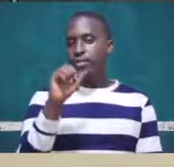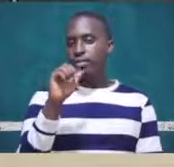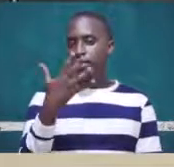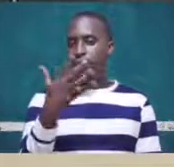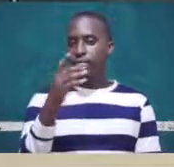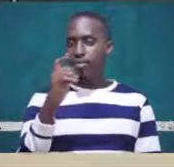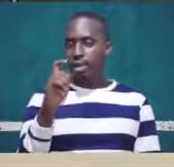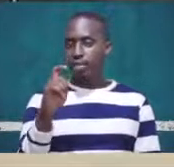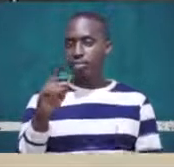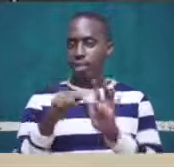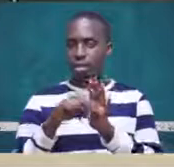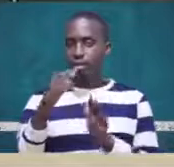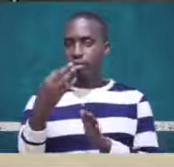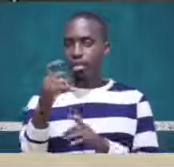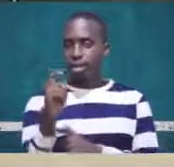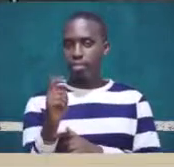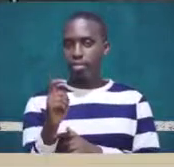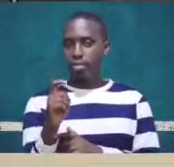5x minus 3x